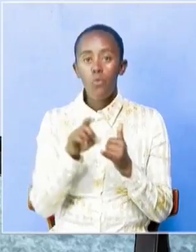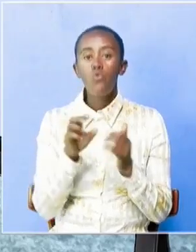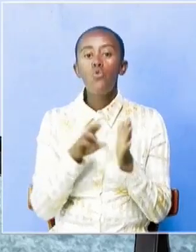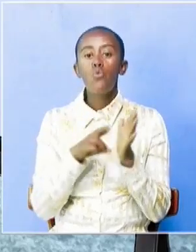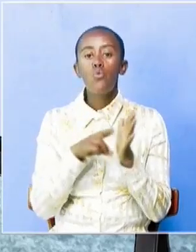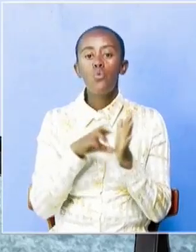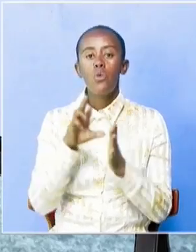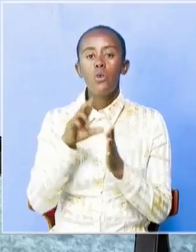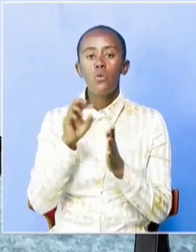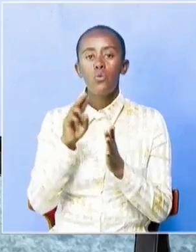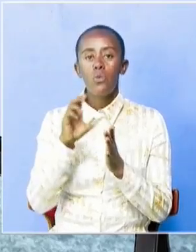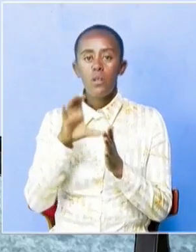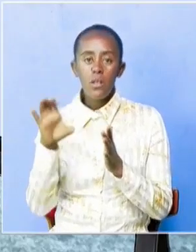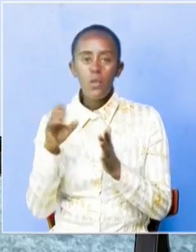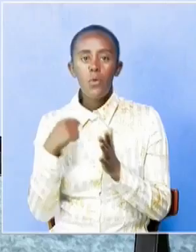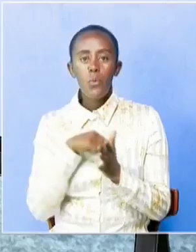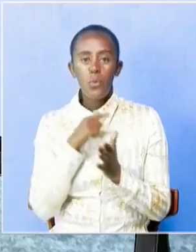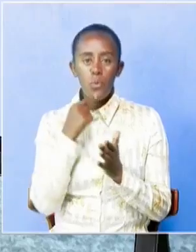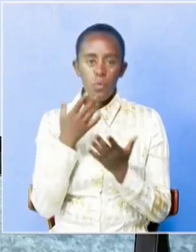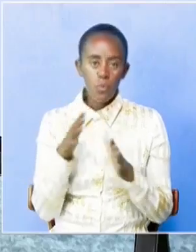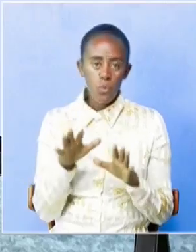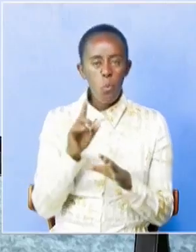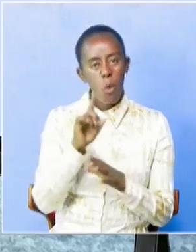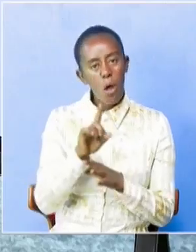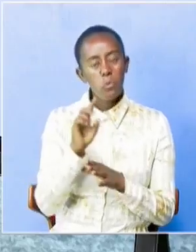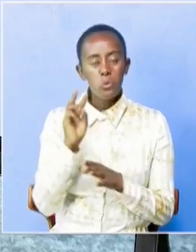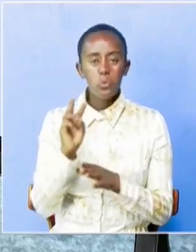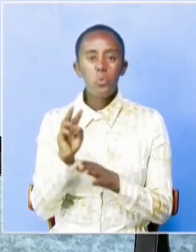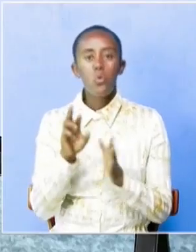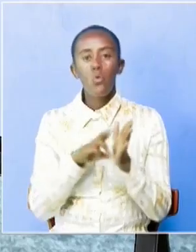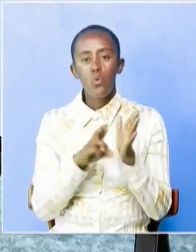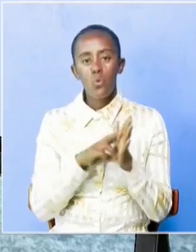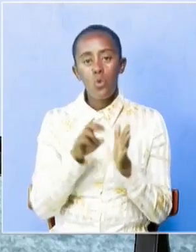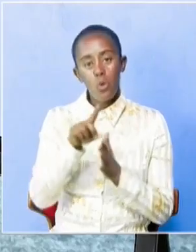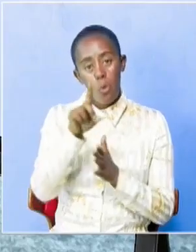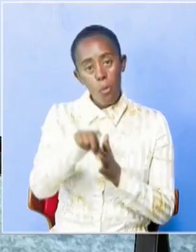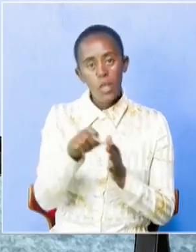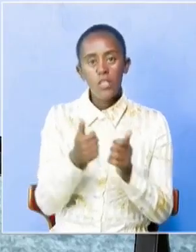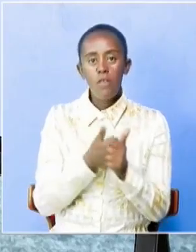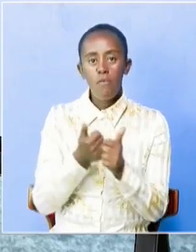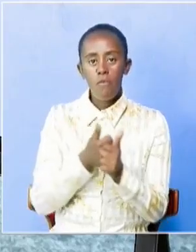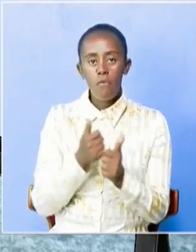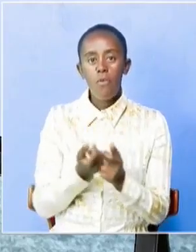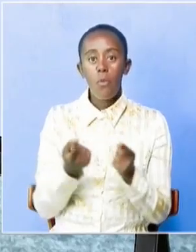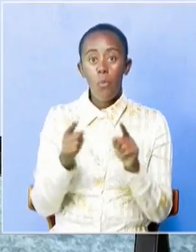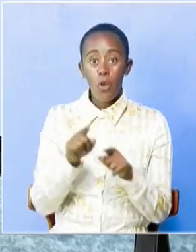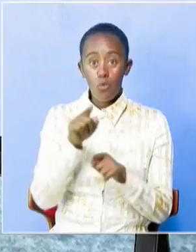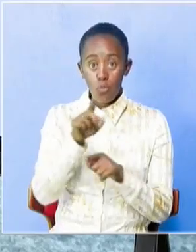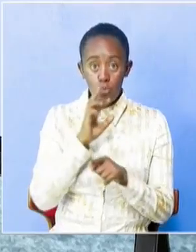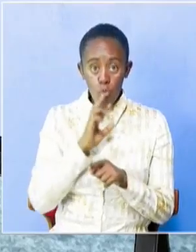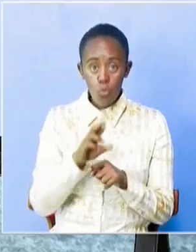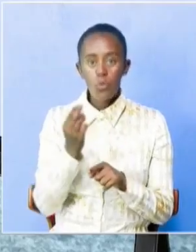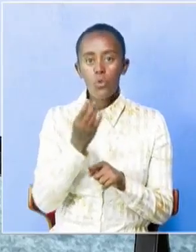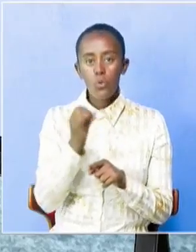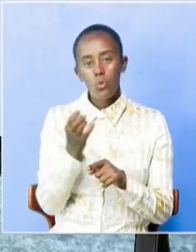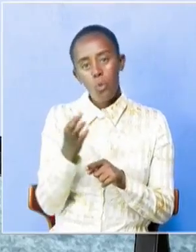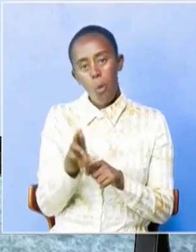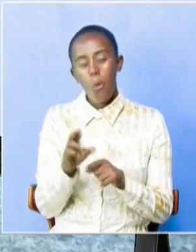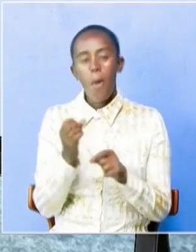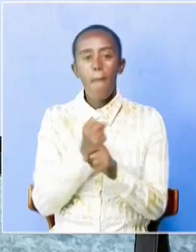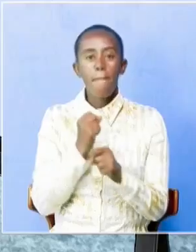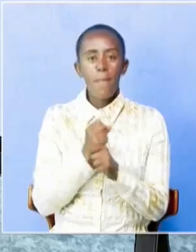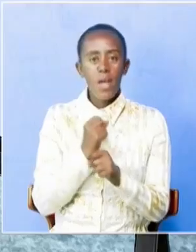rules. We have said one or two rules that you must follow when you are using or making